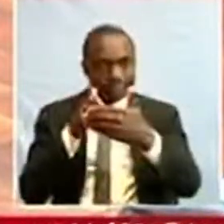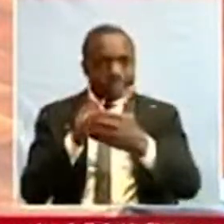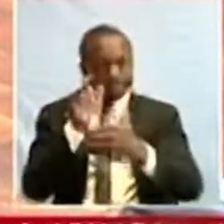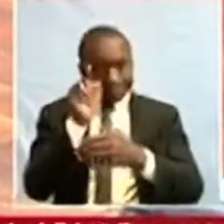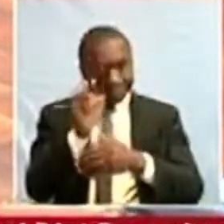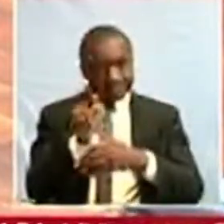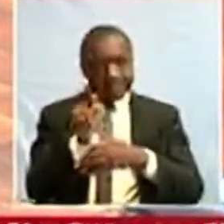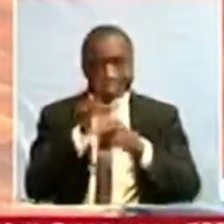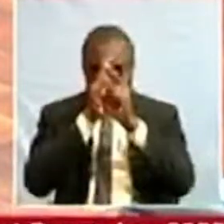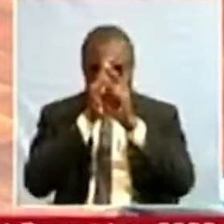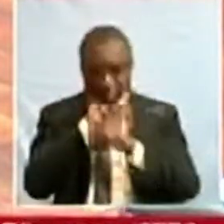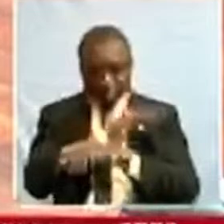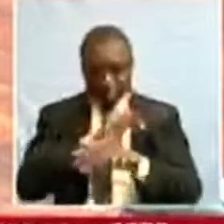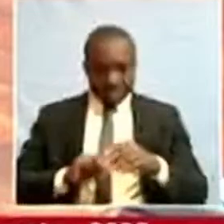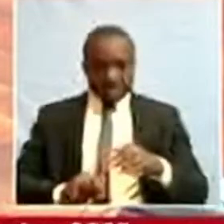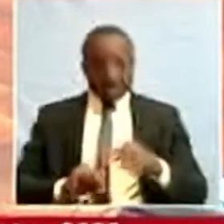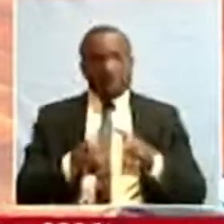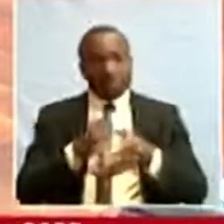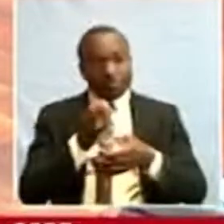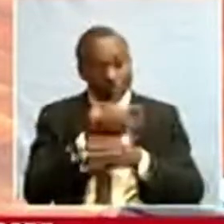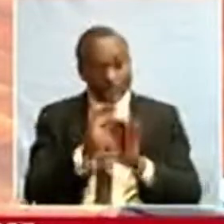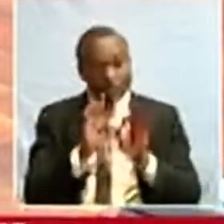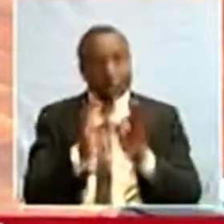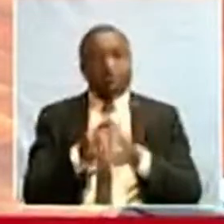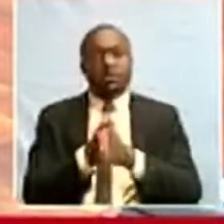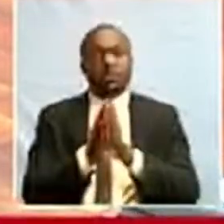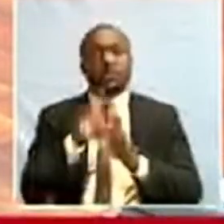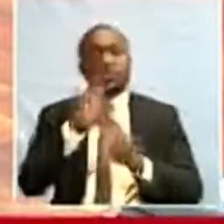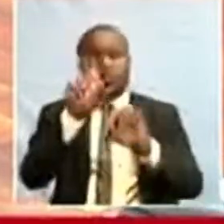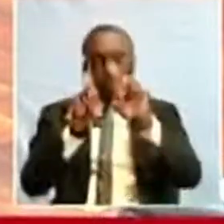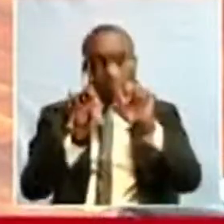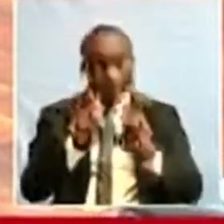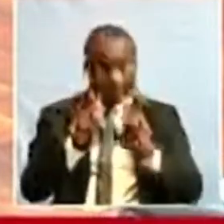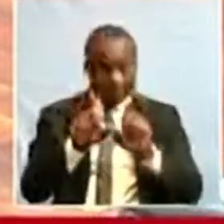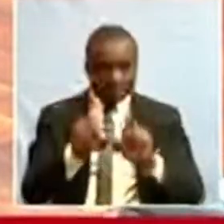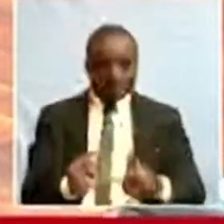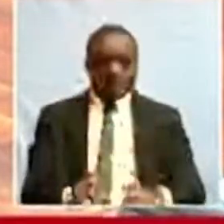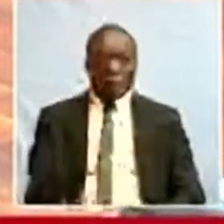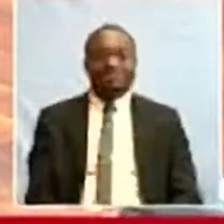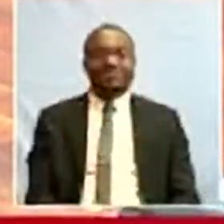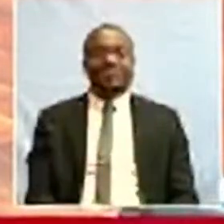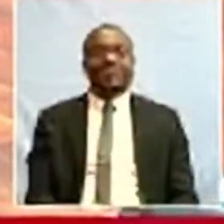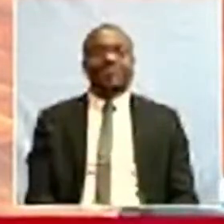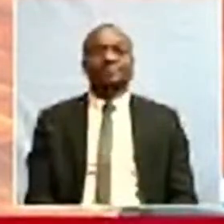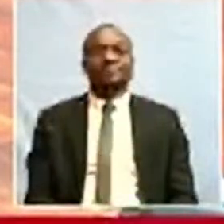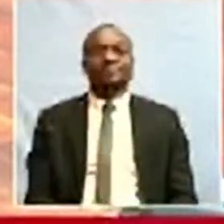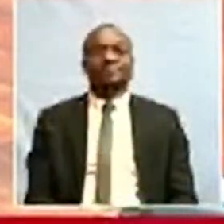members, you are free to ask the PS the questions. Thank you.